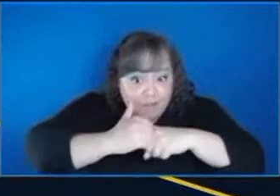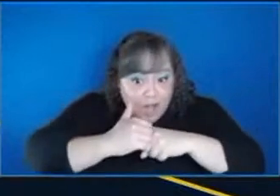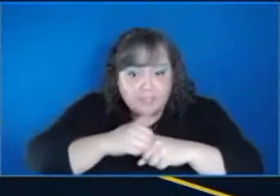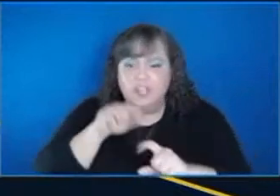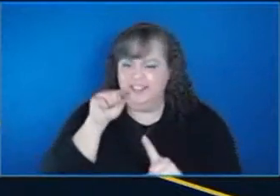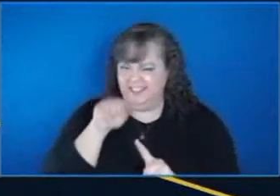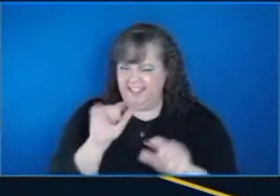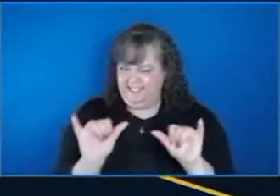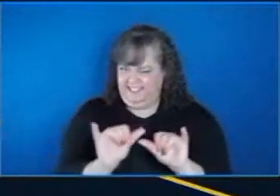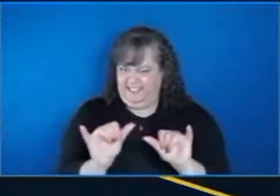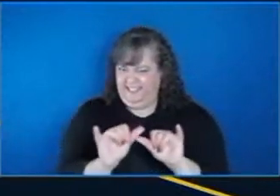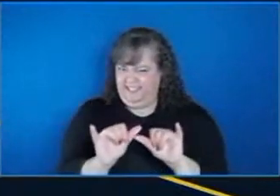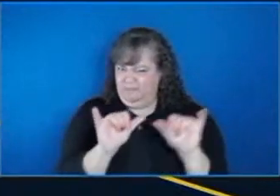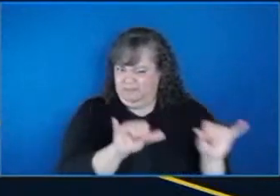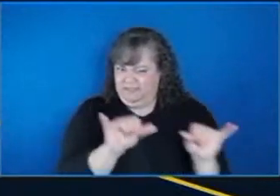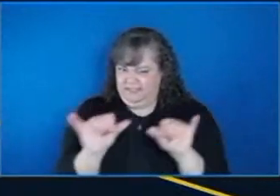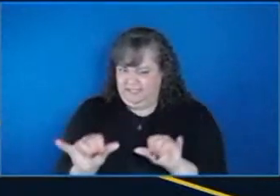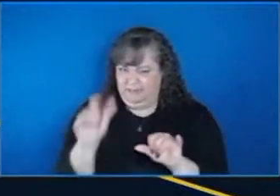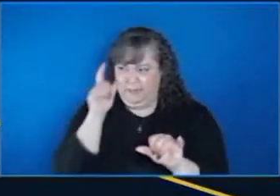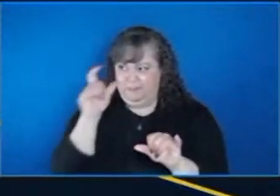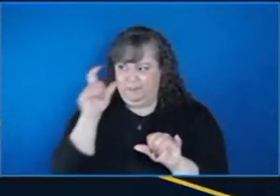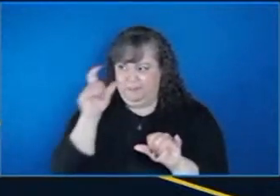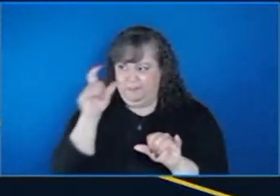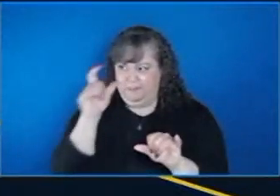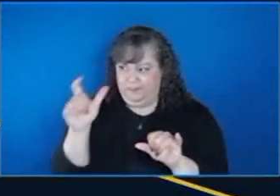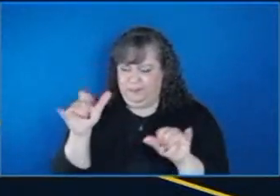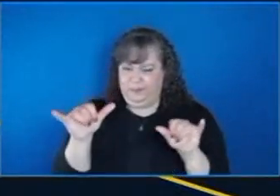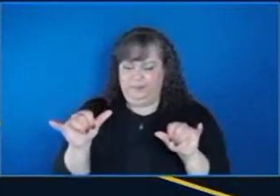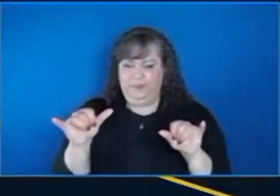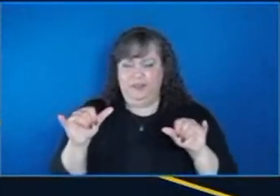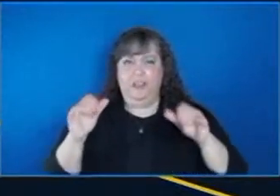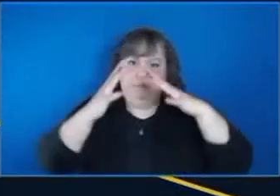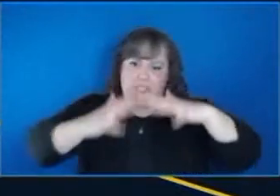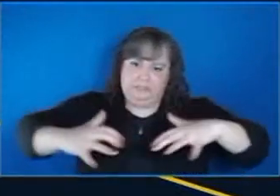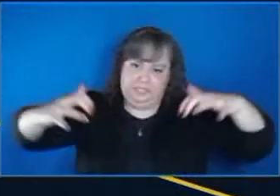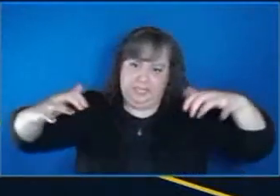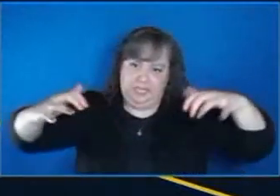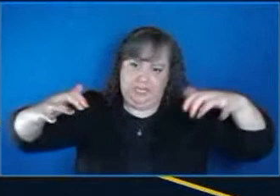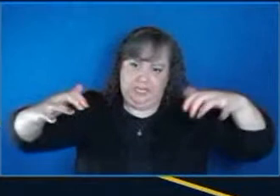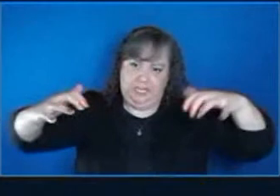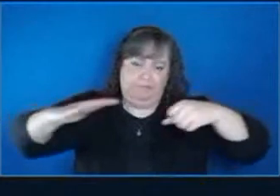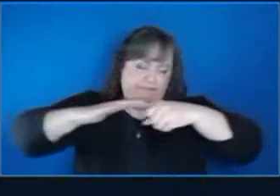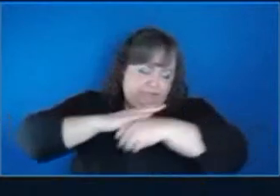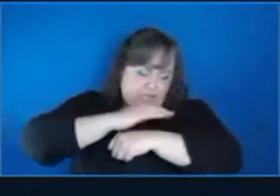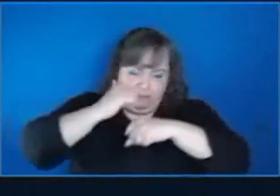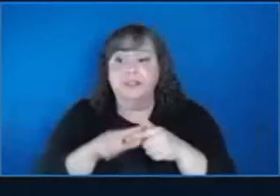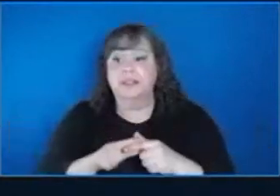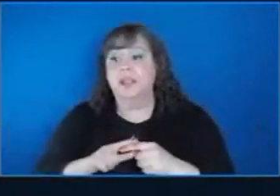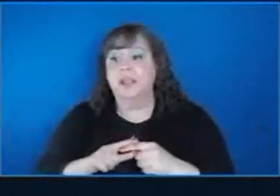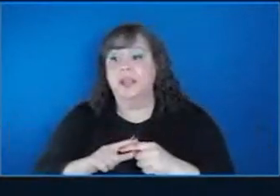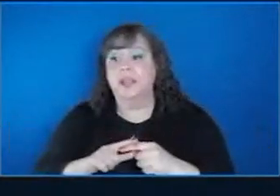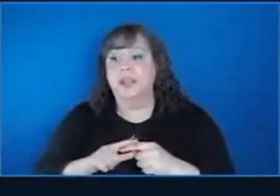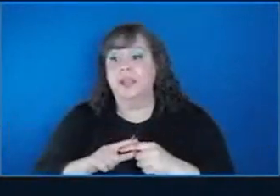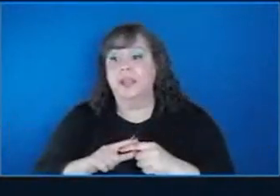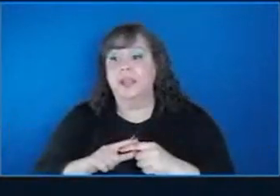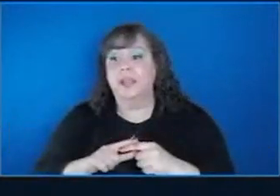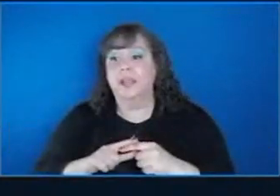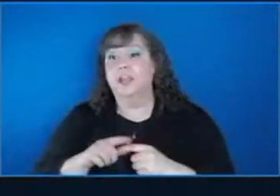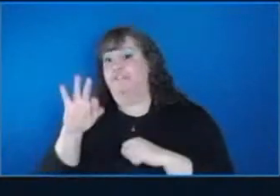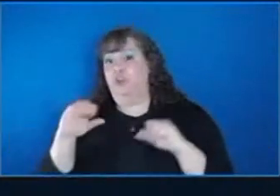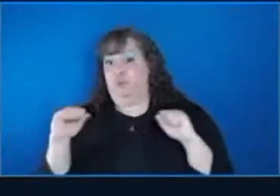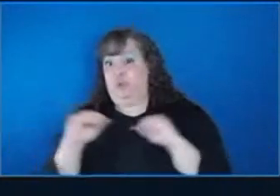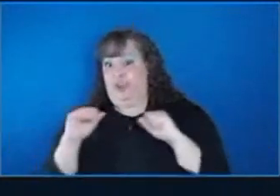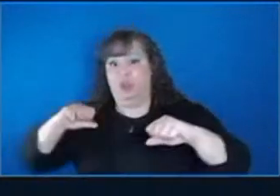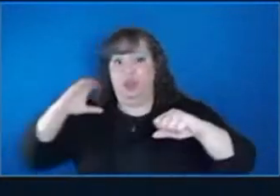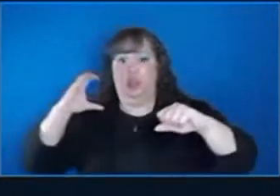moon. So you imagine that big football stadium that's full of rocks, and then you take a refrigerator and you ram that refrigerator into that big pile